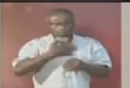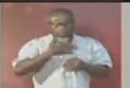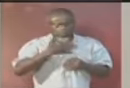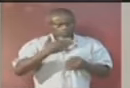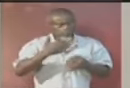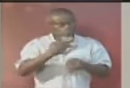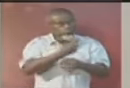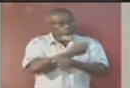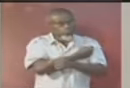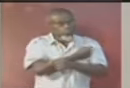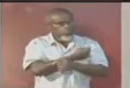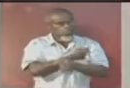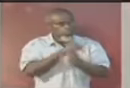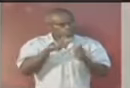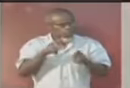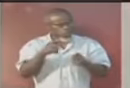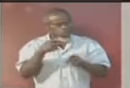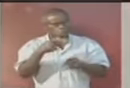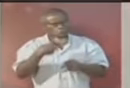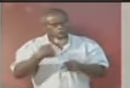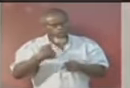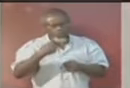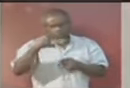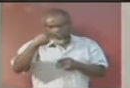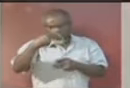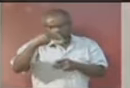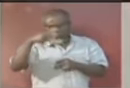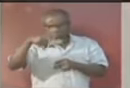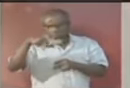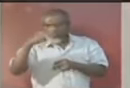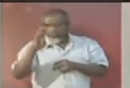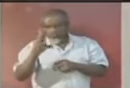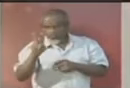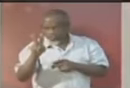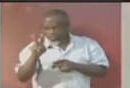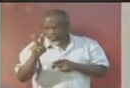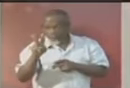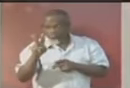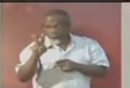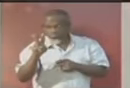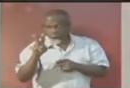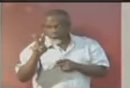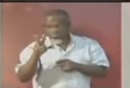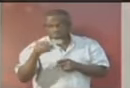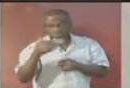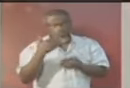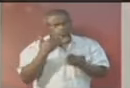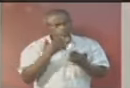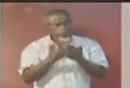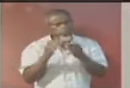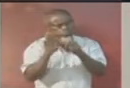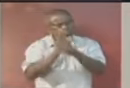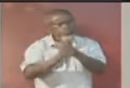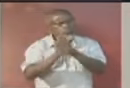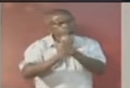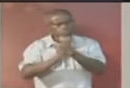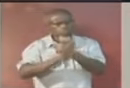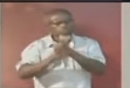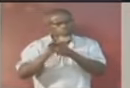who are HPV are actually good protection against the development of cervical cancer, which has been a